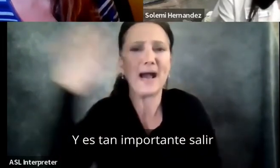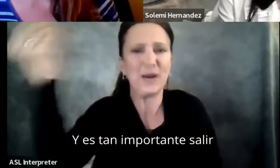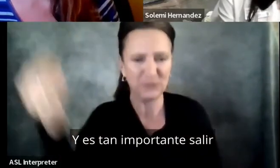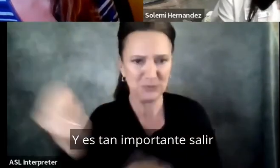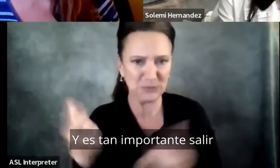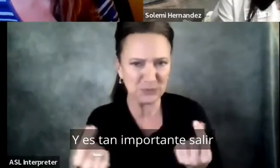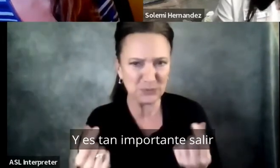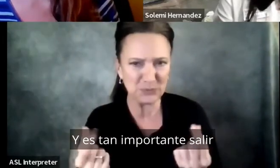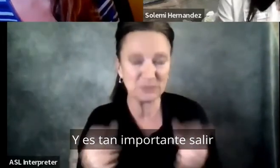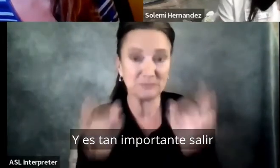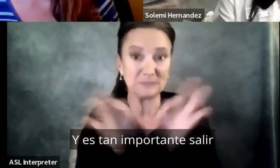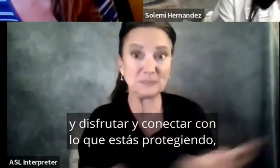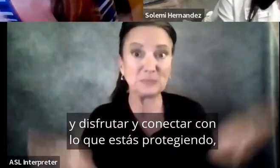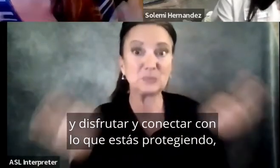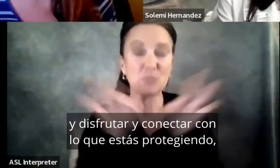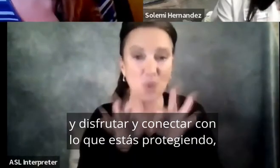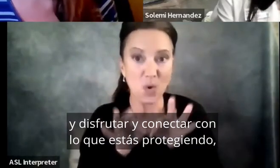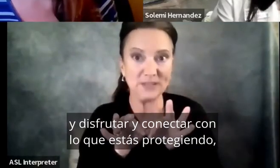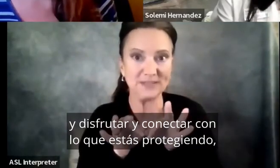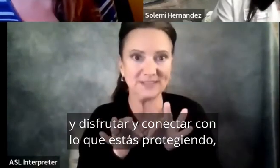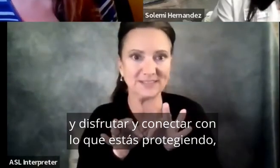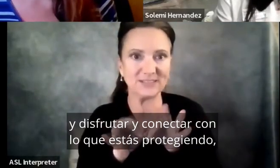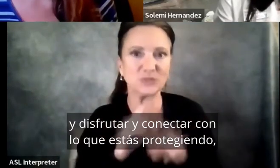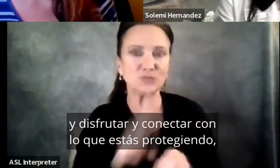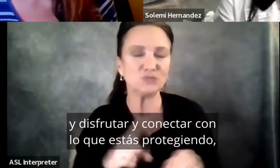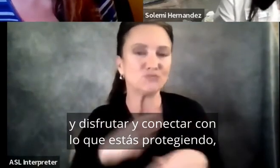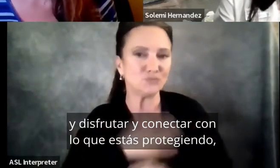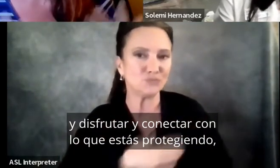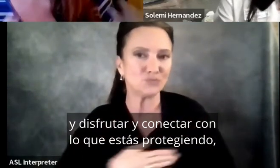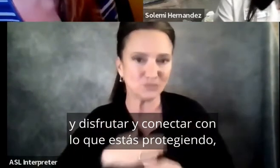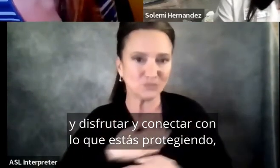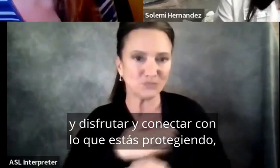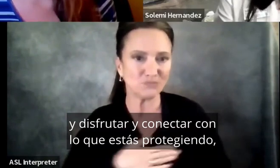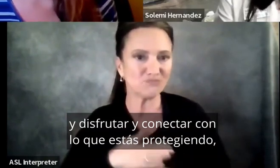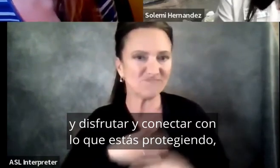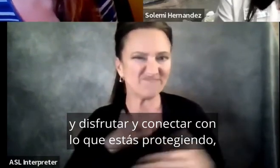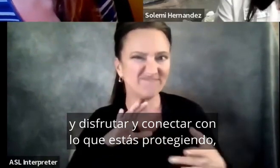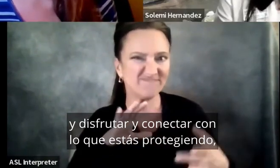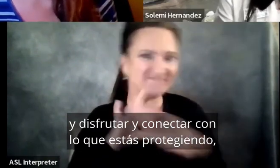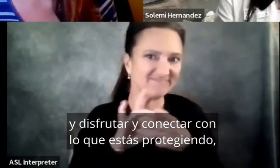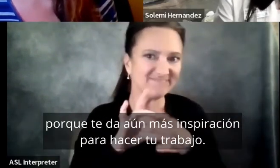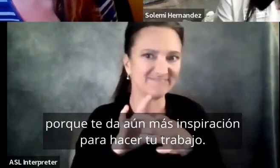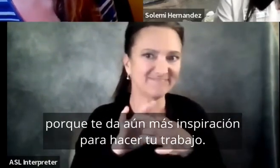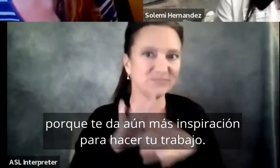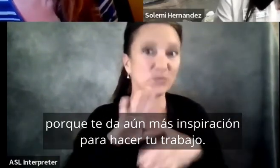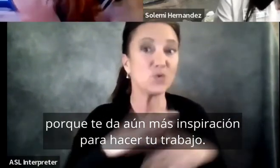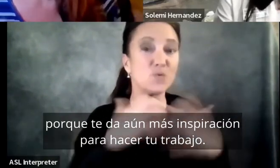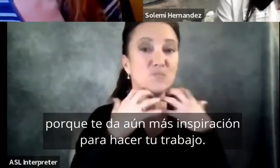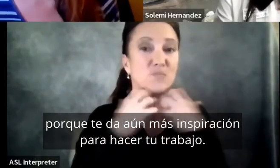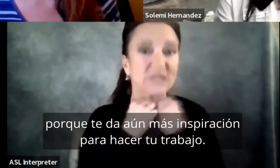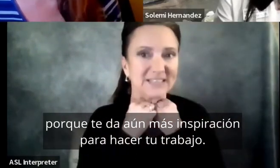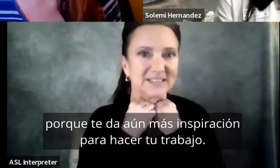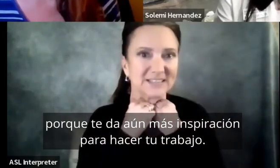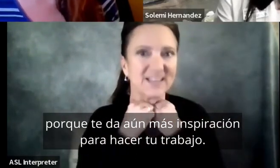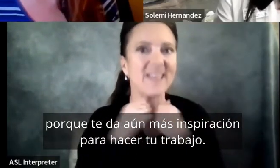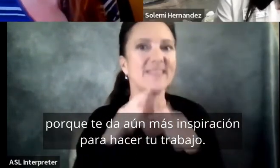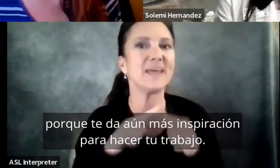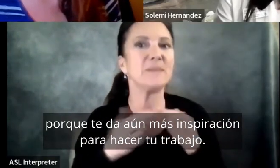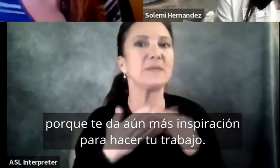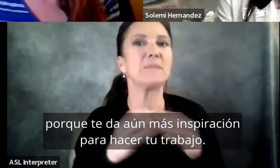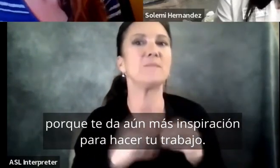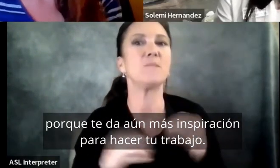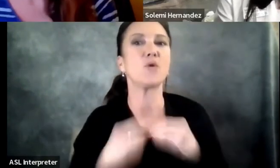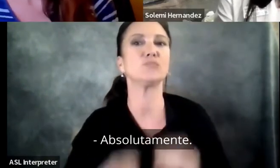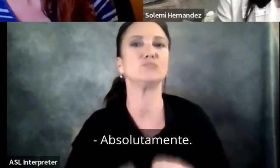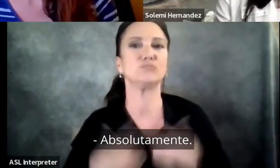you know, it's so important to get out there and really enjoy and connect with what you're protecting, because it gives you even more inspiration to do your